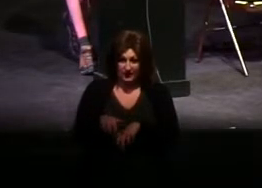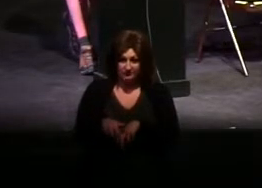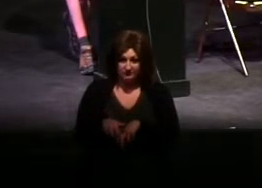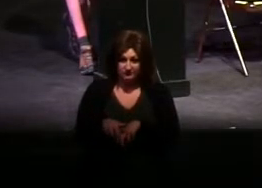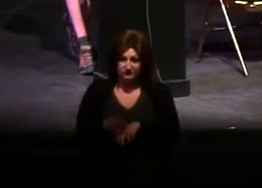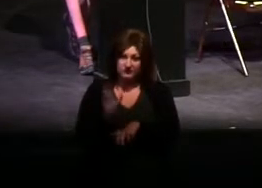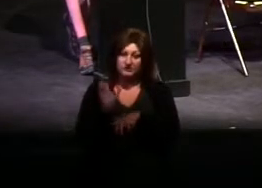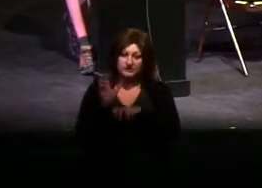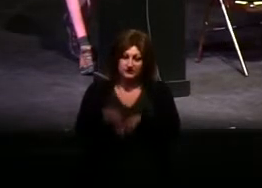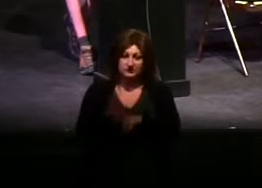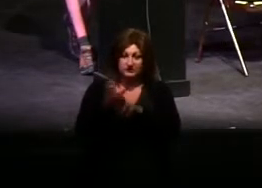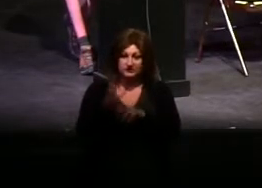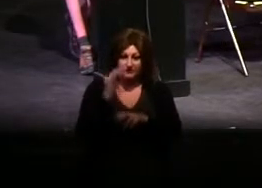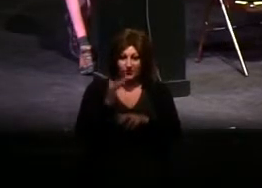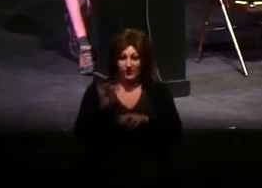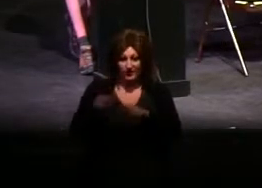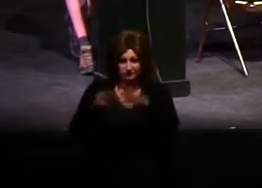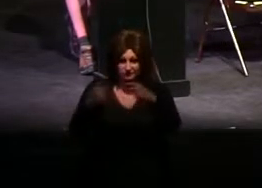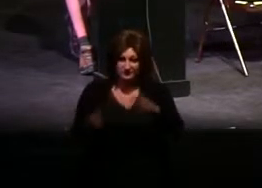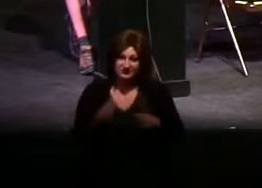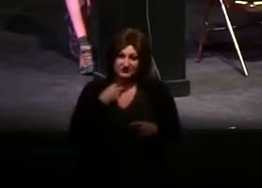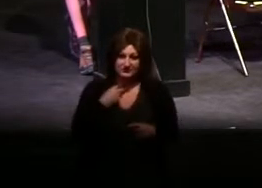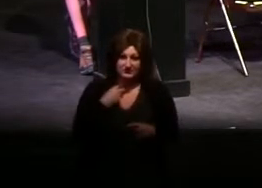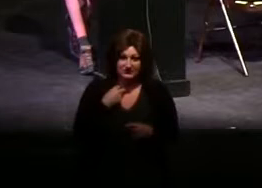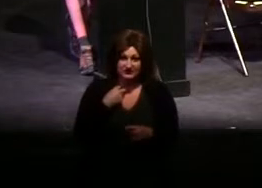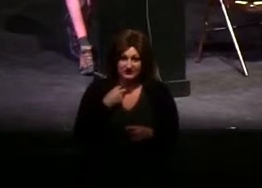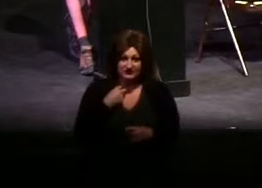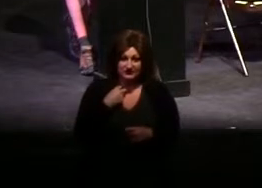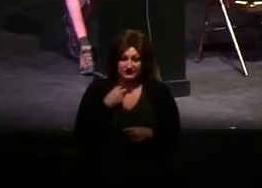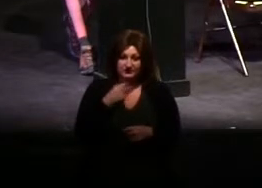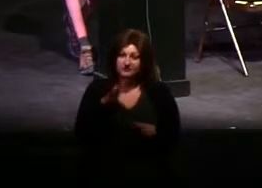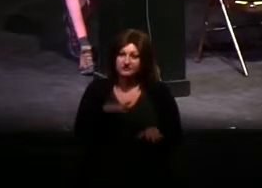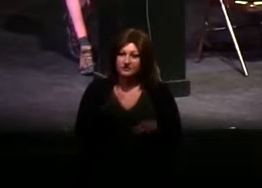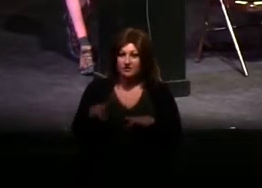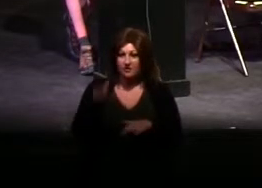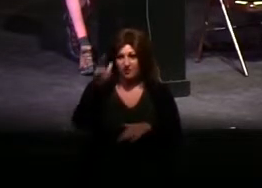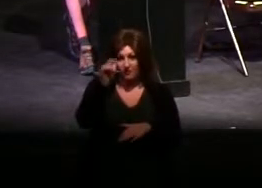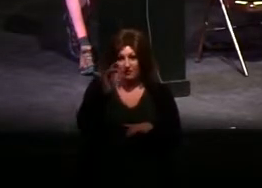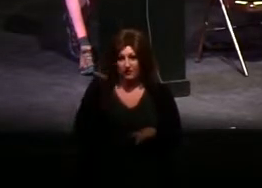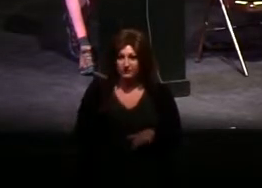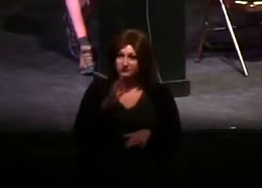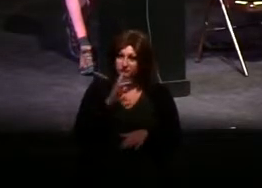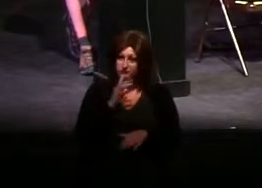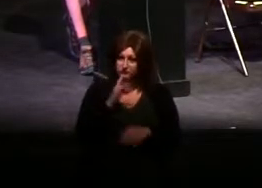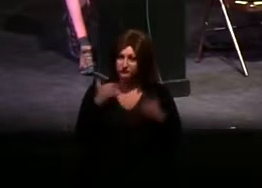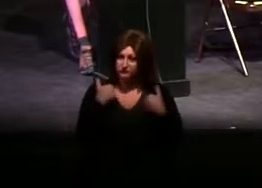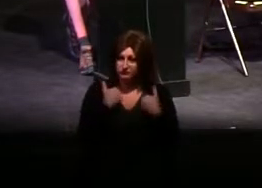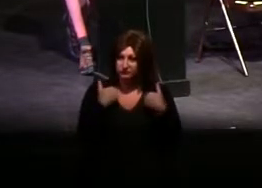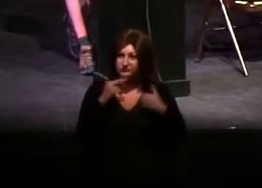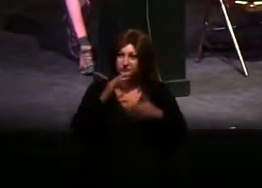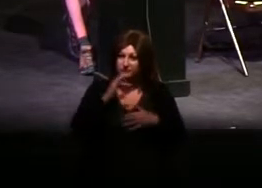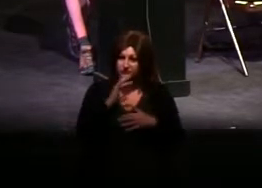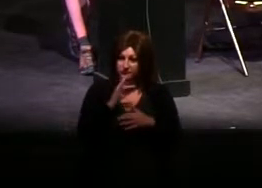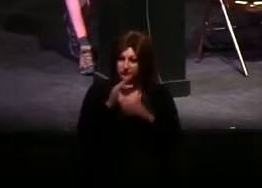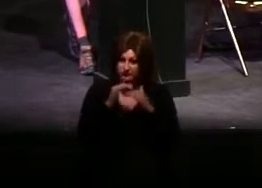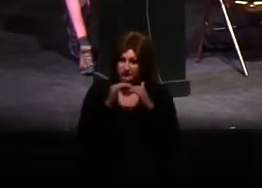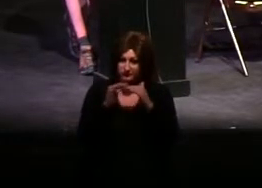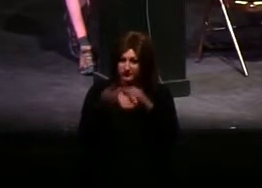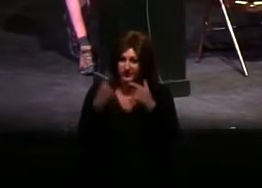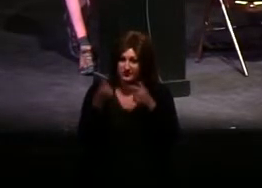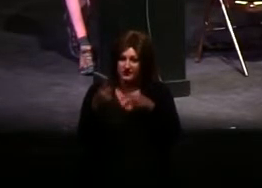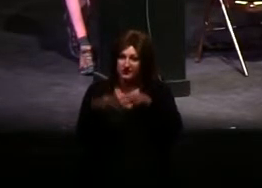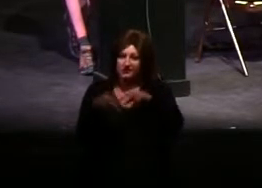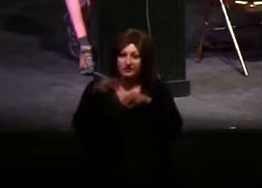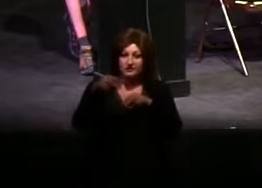hind legs to shake the wire off. She calmed the horse, talking to the animal until it stood